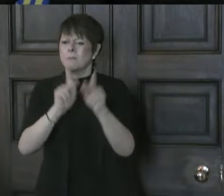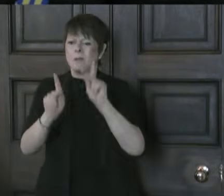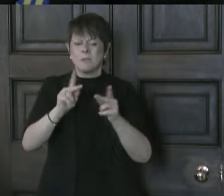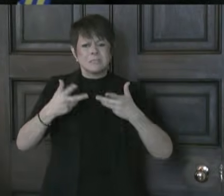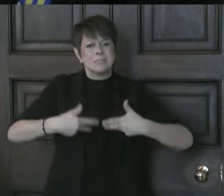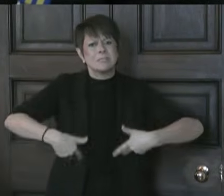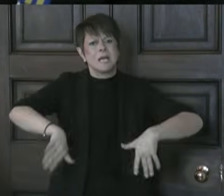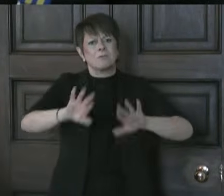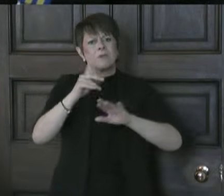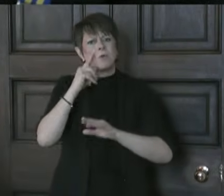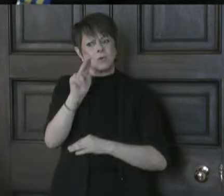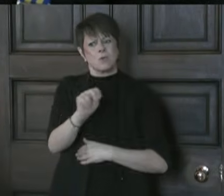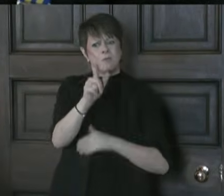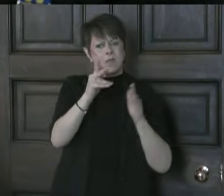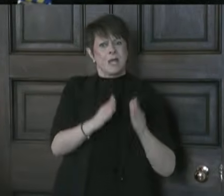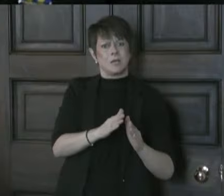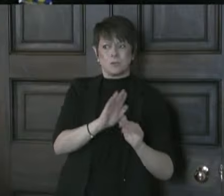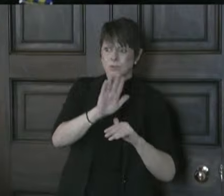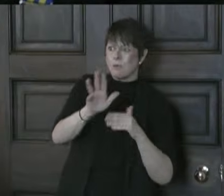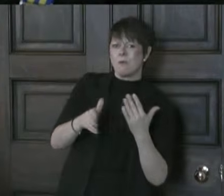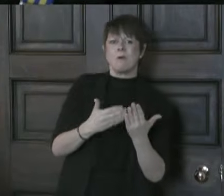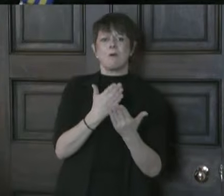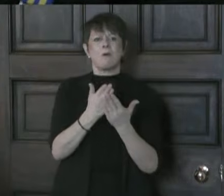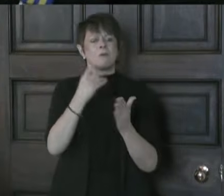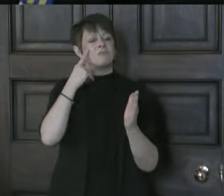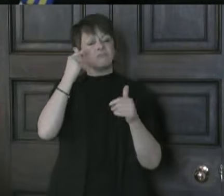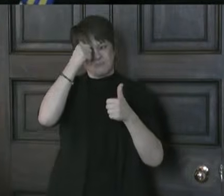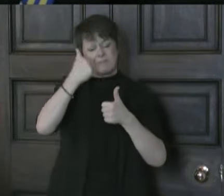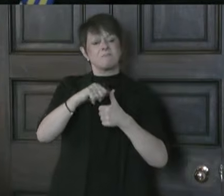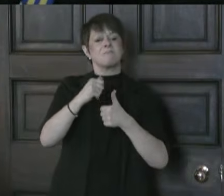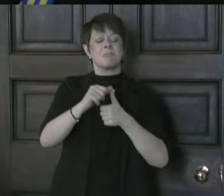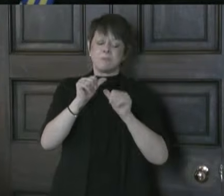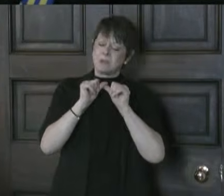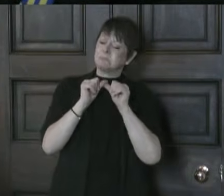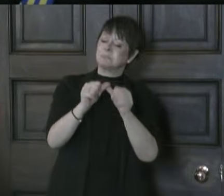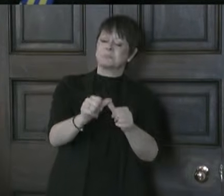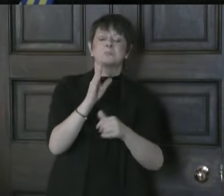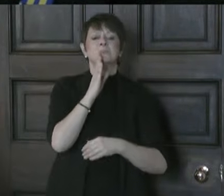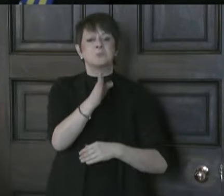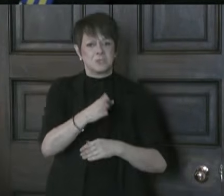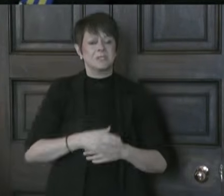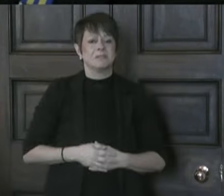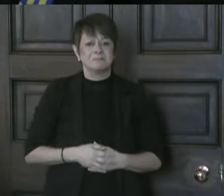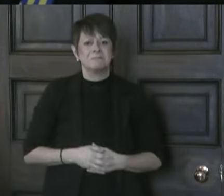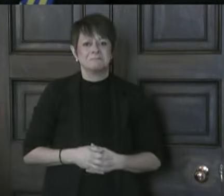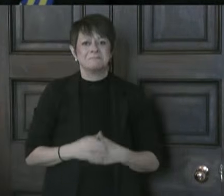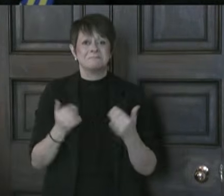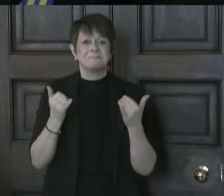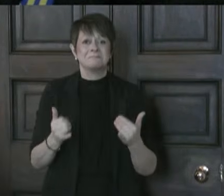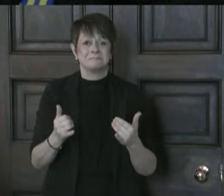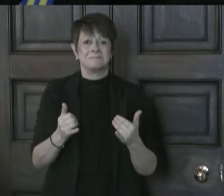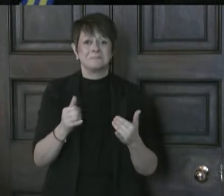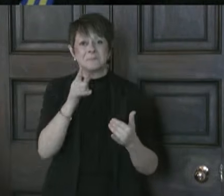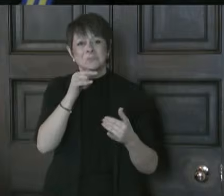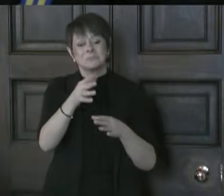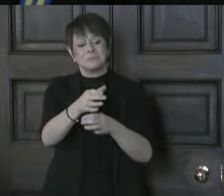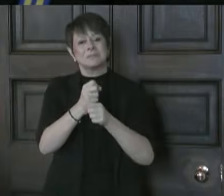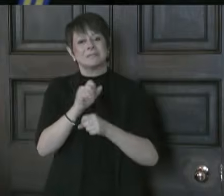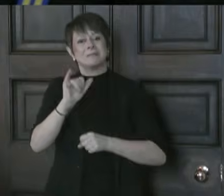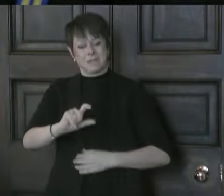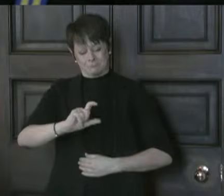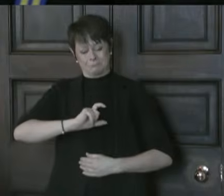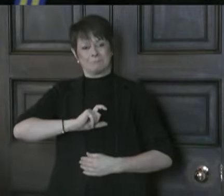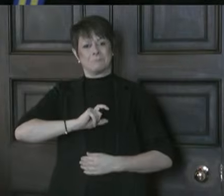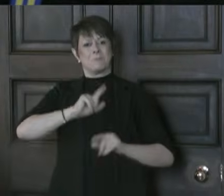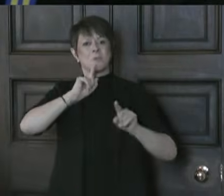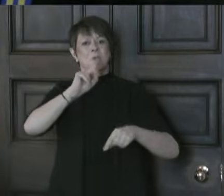Newfoundland and Labrador service members will be remembered for generations. To receive the Order of Newfoundland and